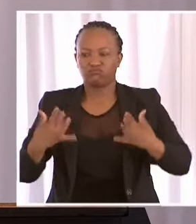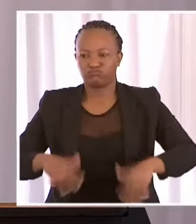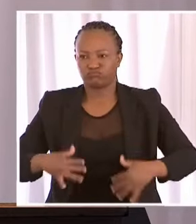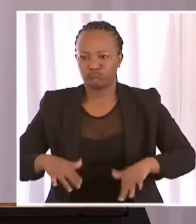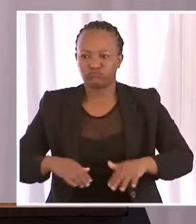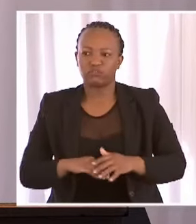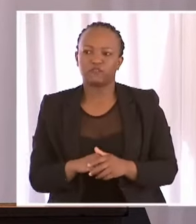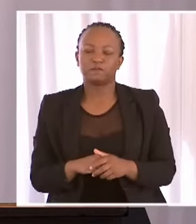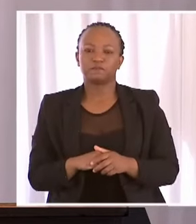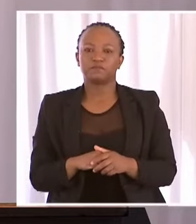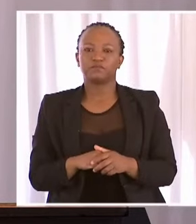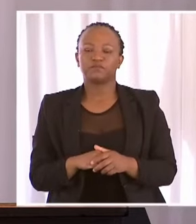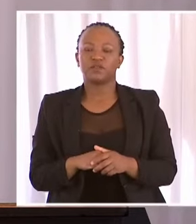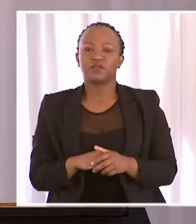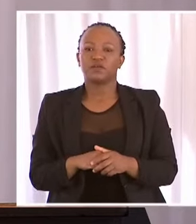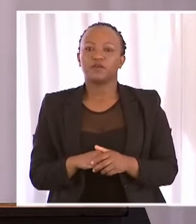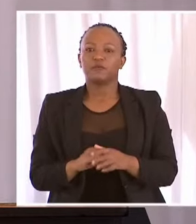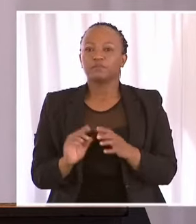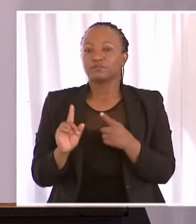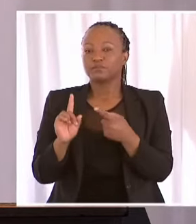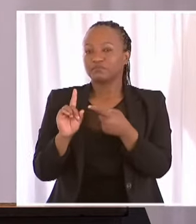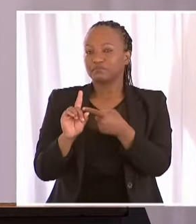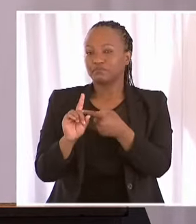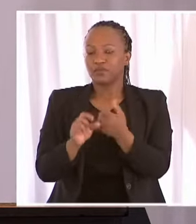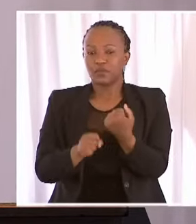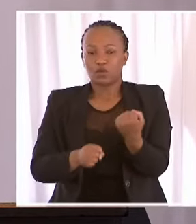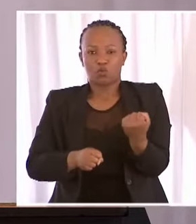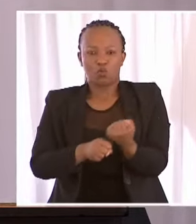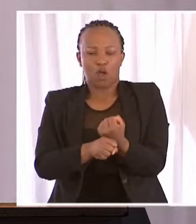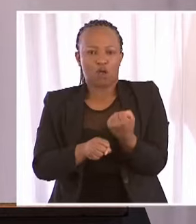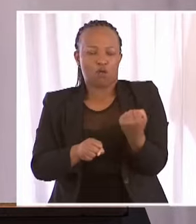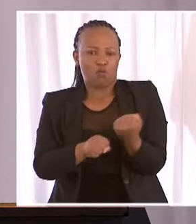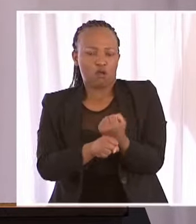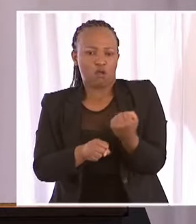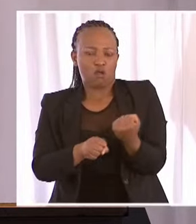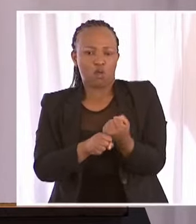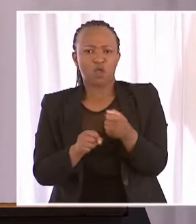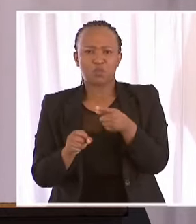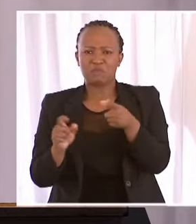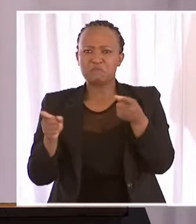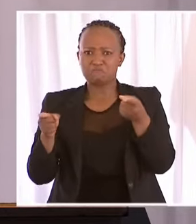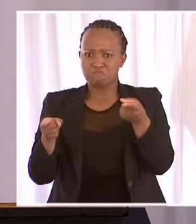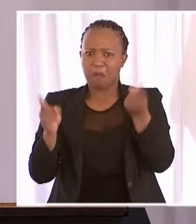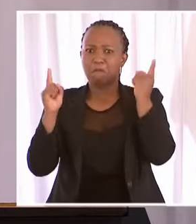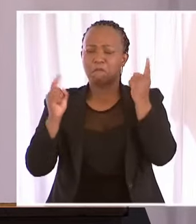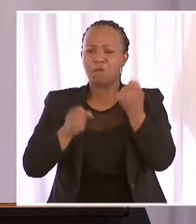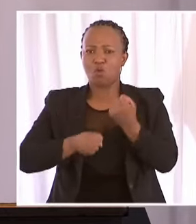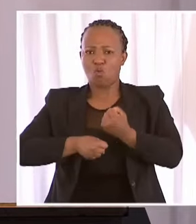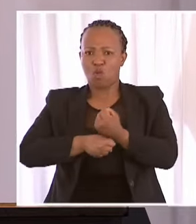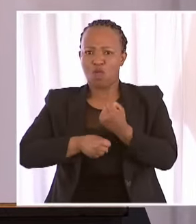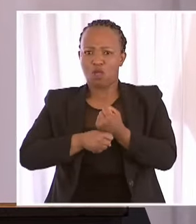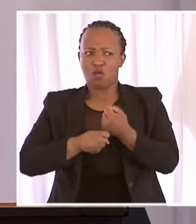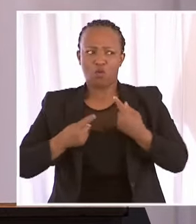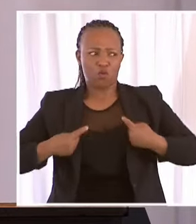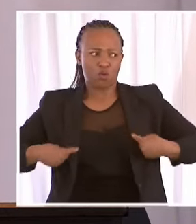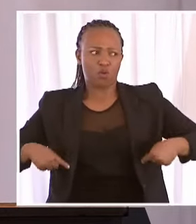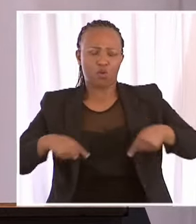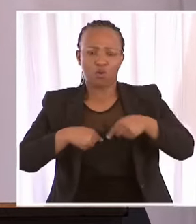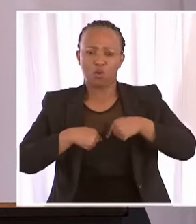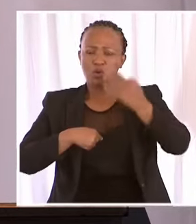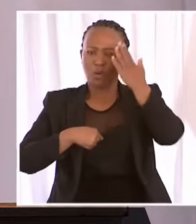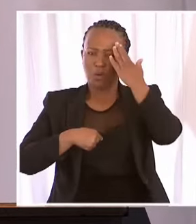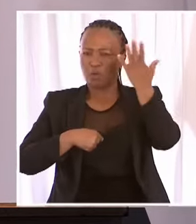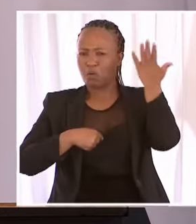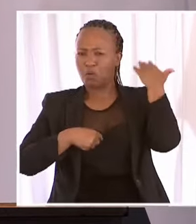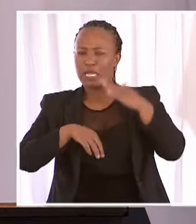that in his enormous work, which carried so much danger, as we all faced in the struggle